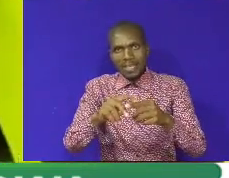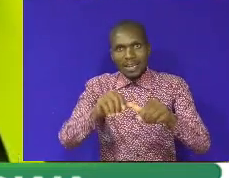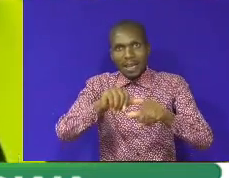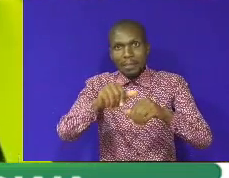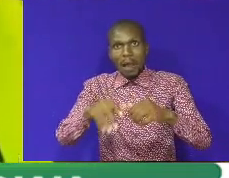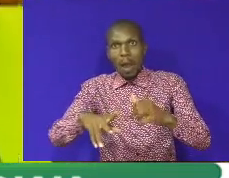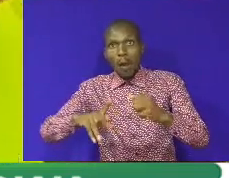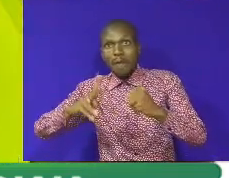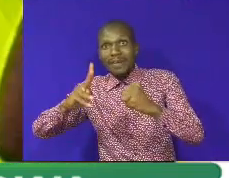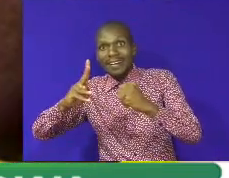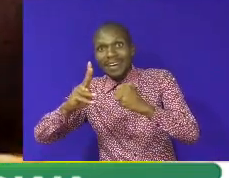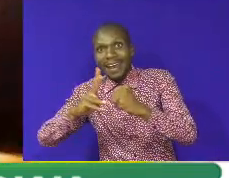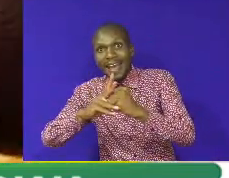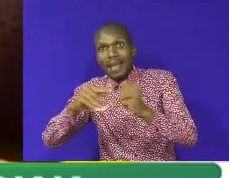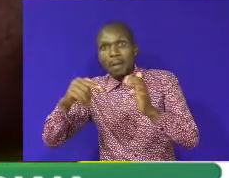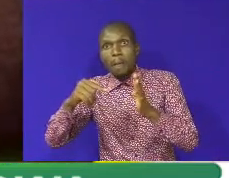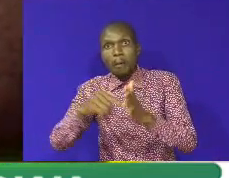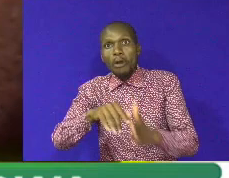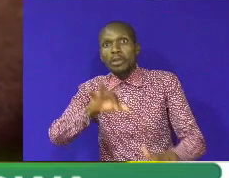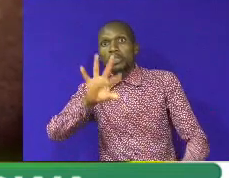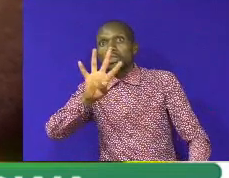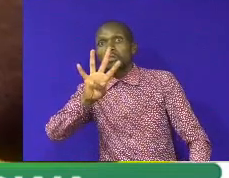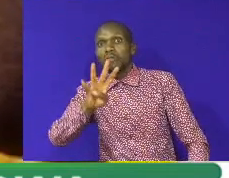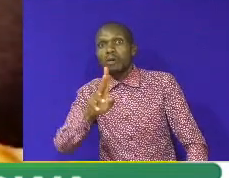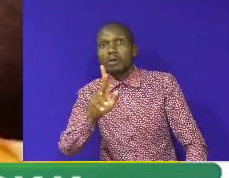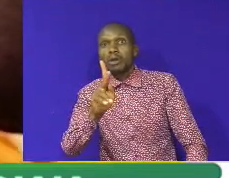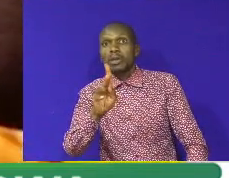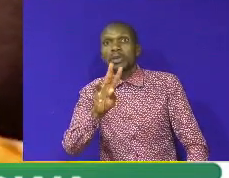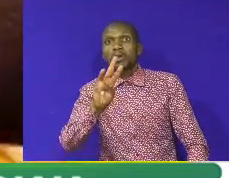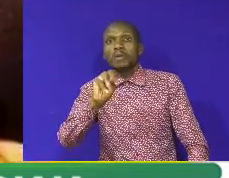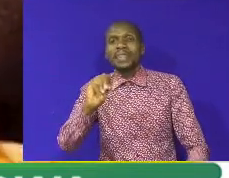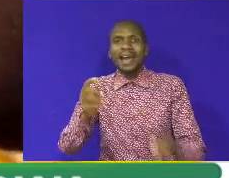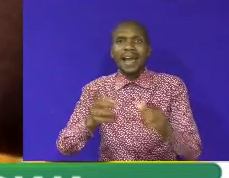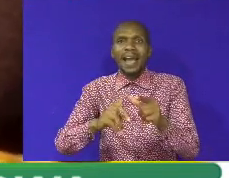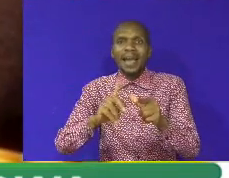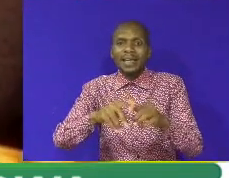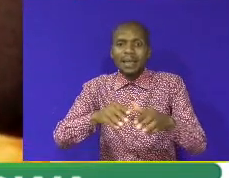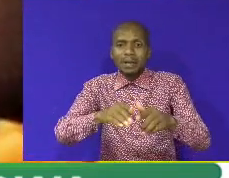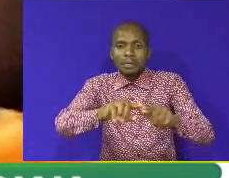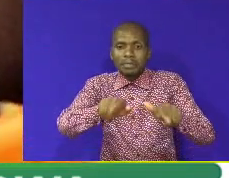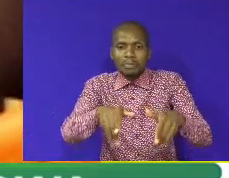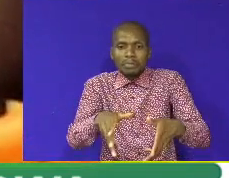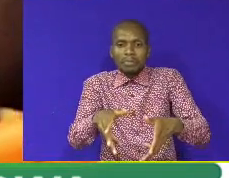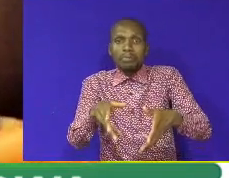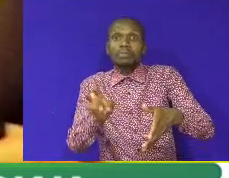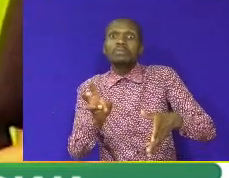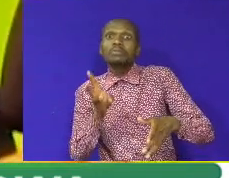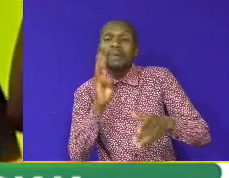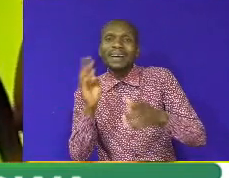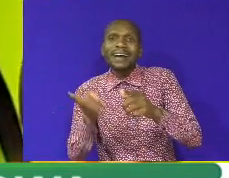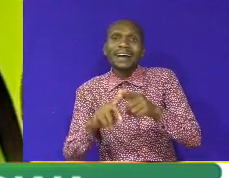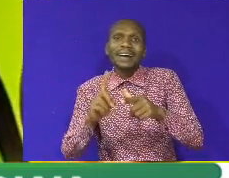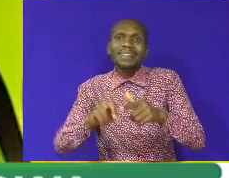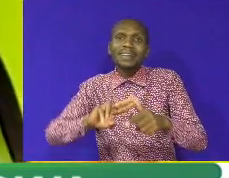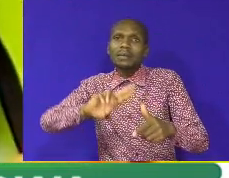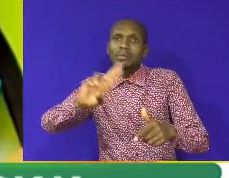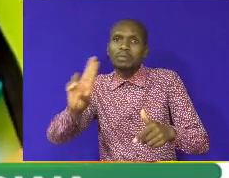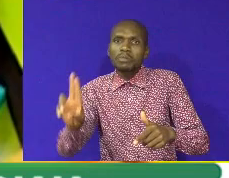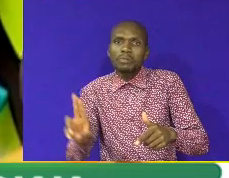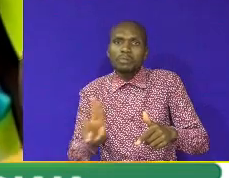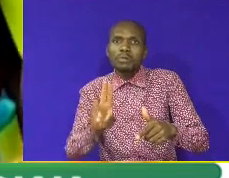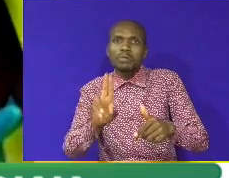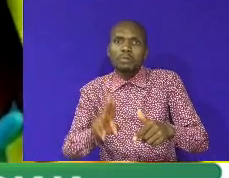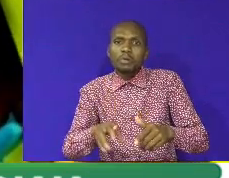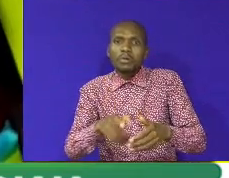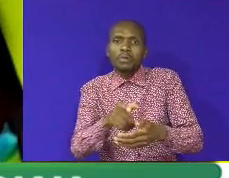9.4 kilometers, an elevated water tank, and also we are going to do some water kiosk,